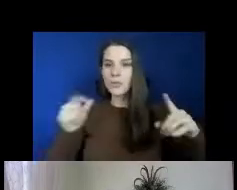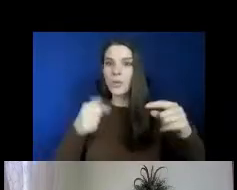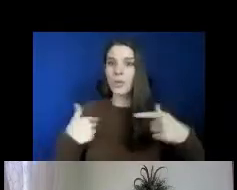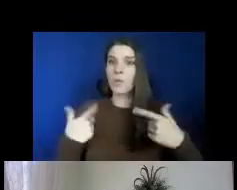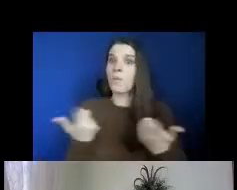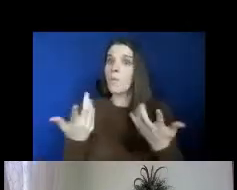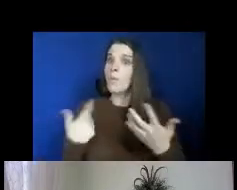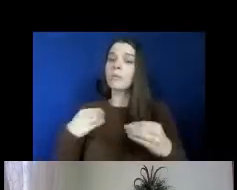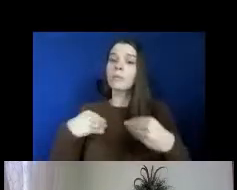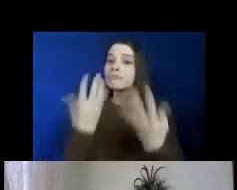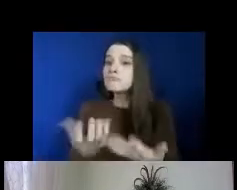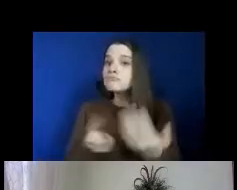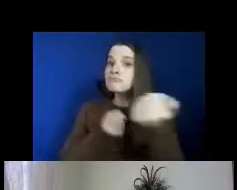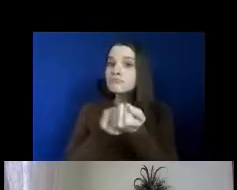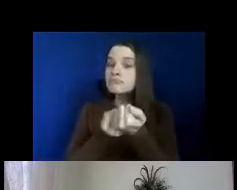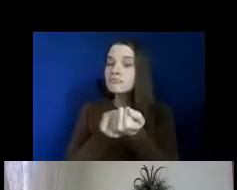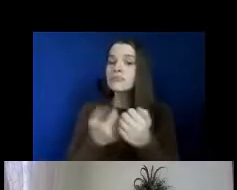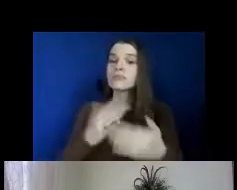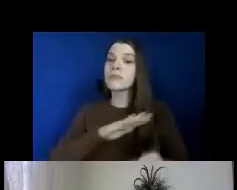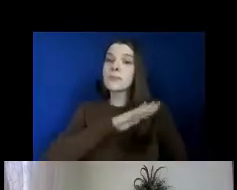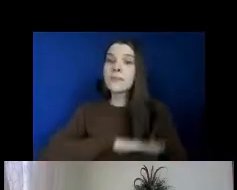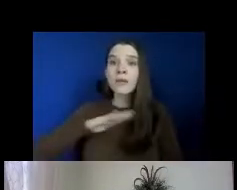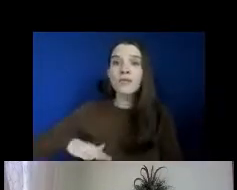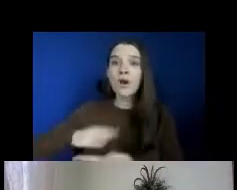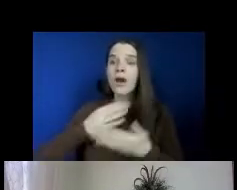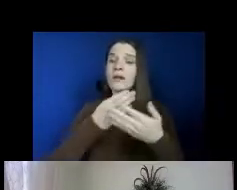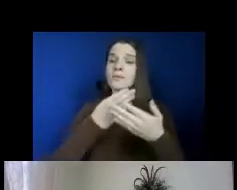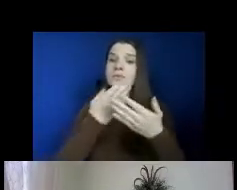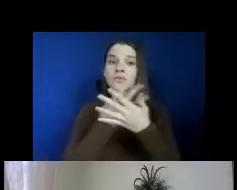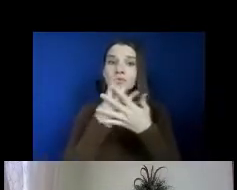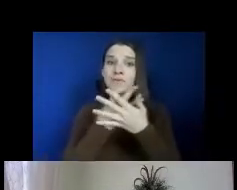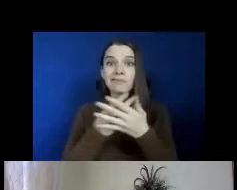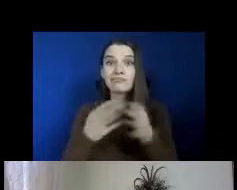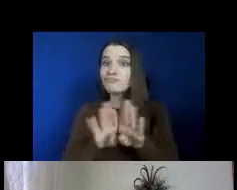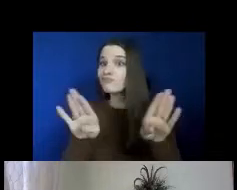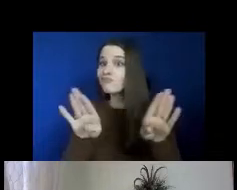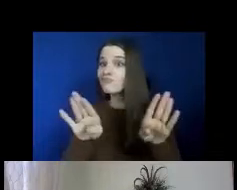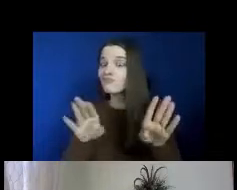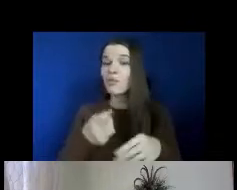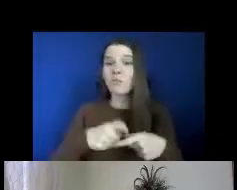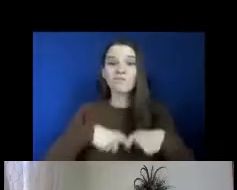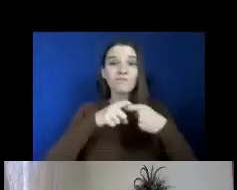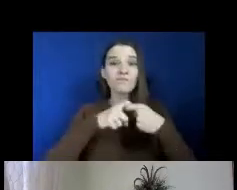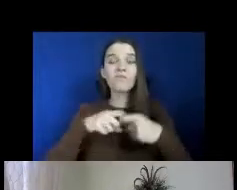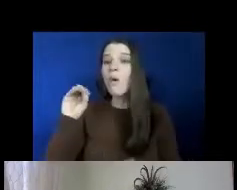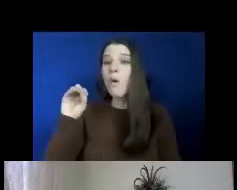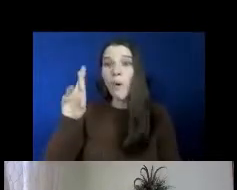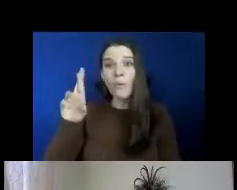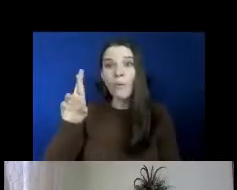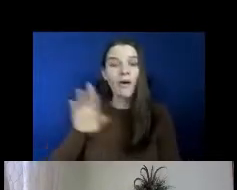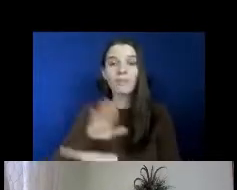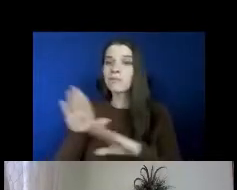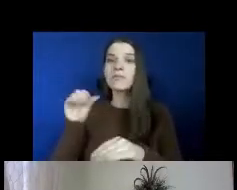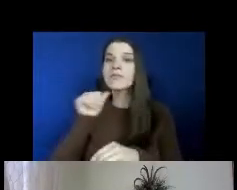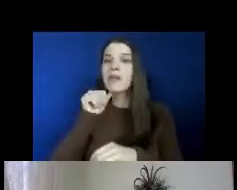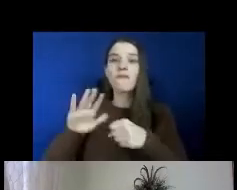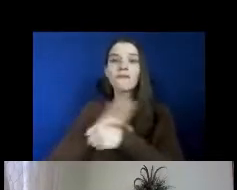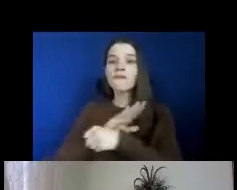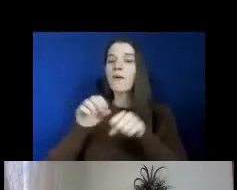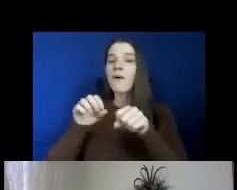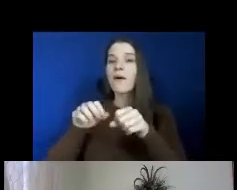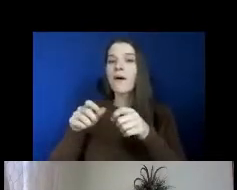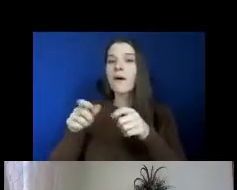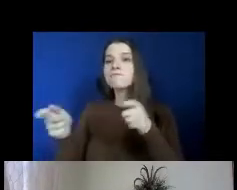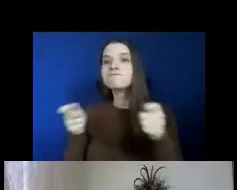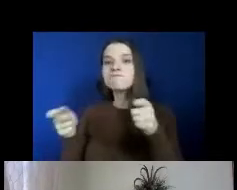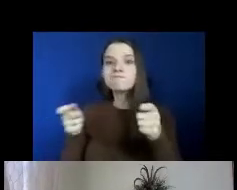do. Where mammographic screening was shut down, where operating rooms couldn't function at full capacity or any